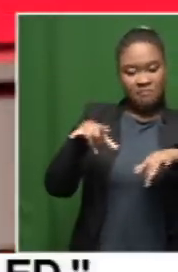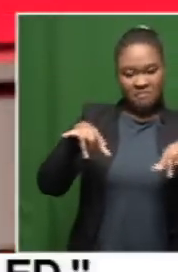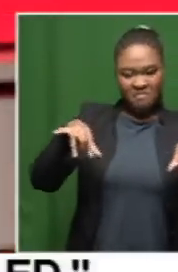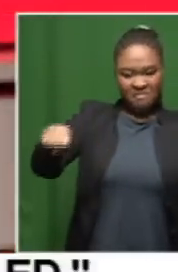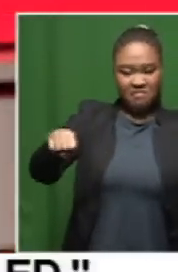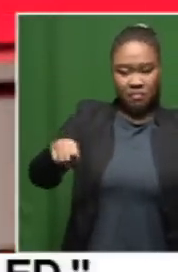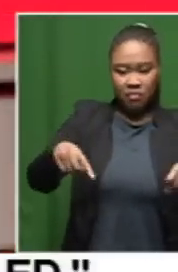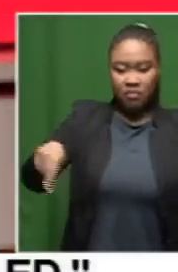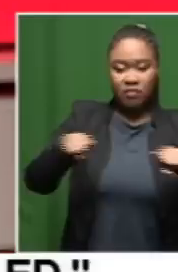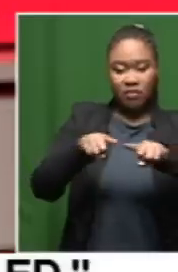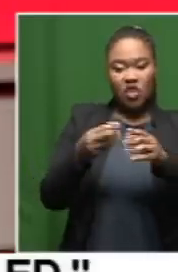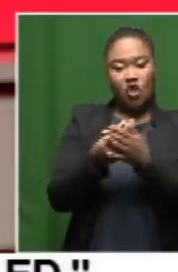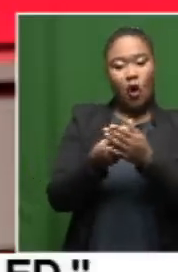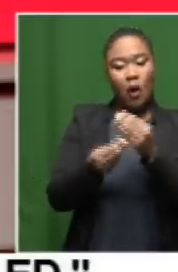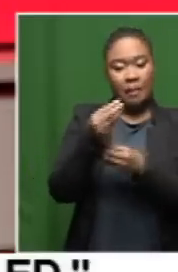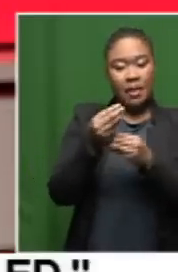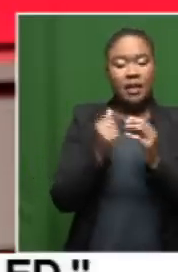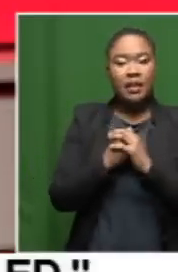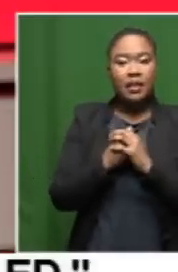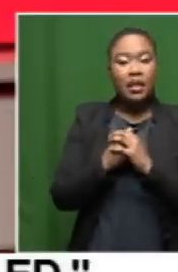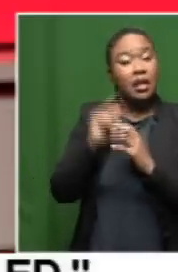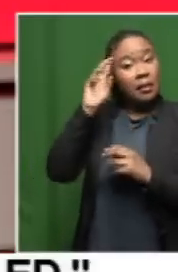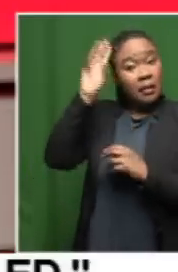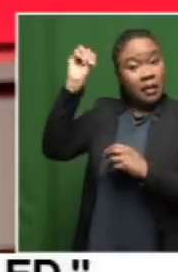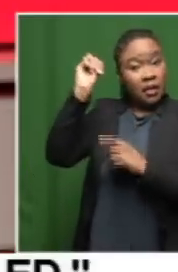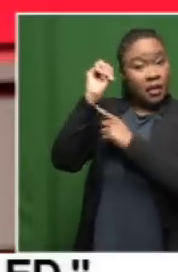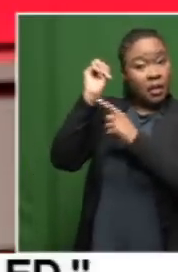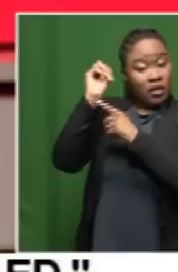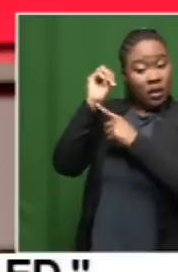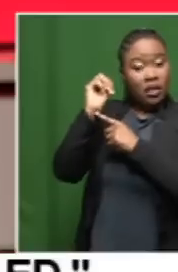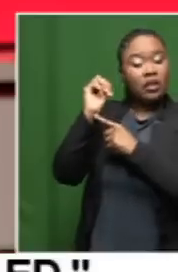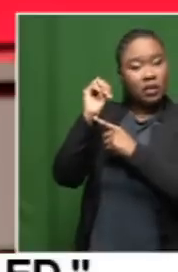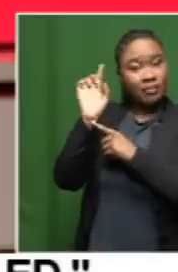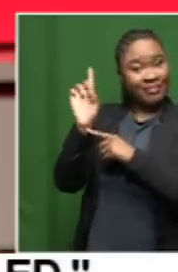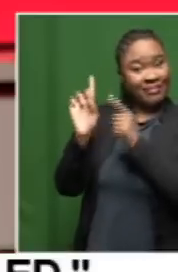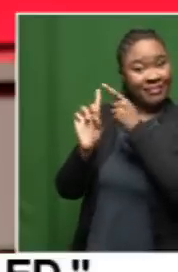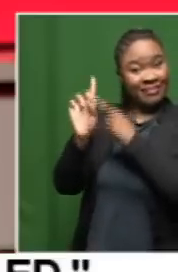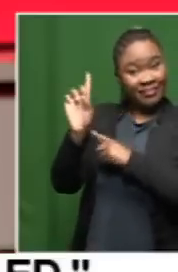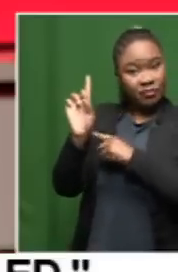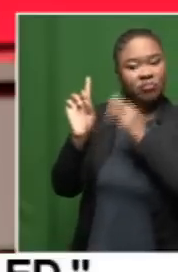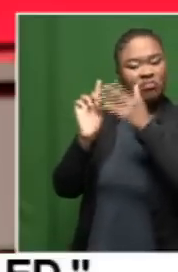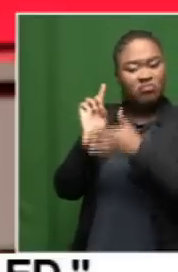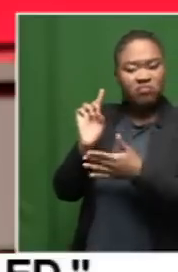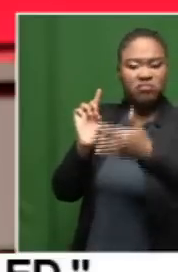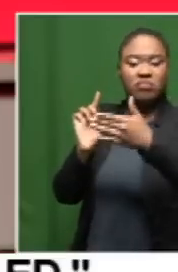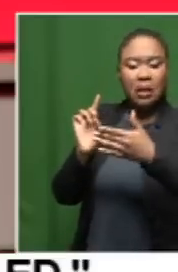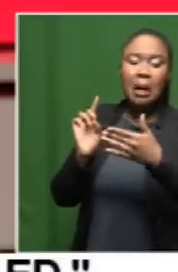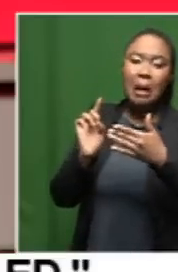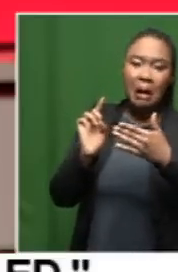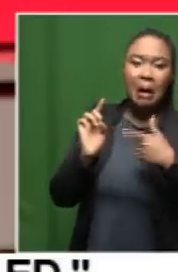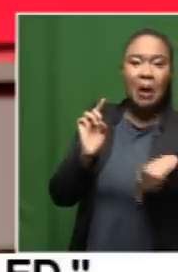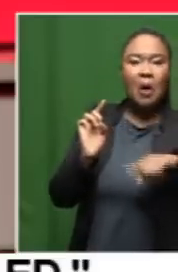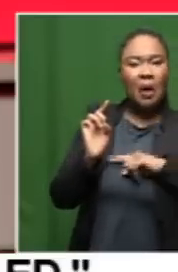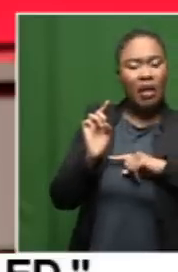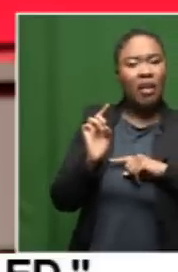I think after the influence of President Mandela, the aura of President Mandela, allowed us perhaps to be lax